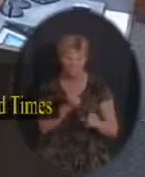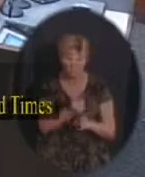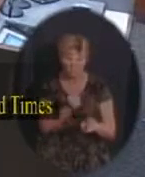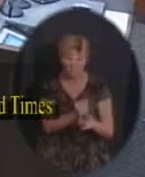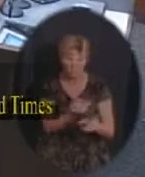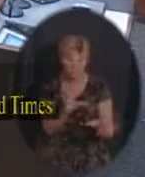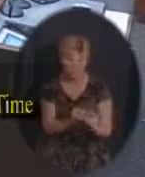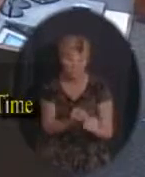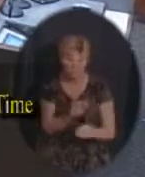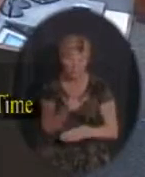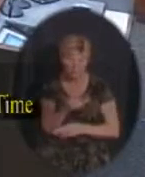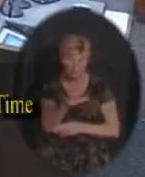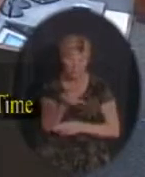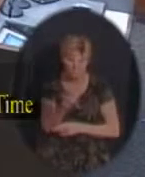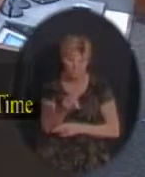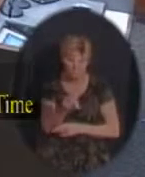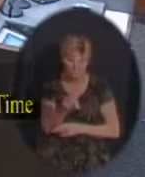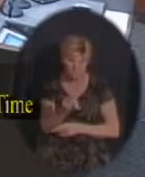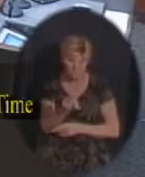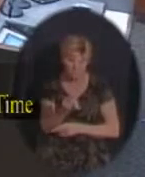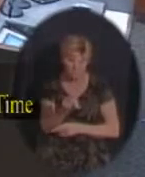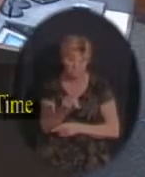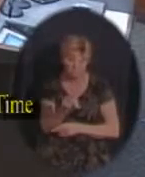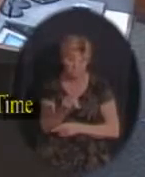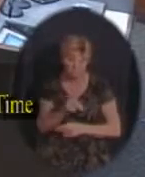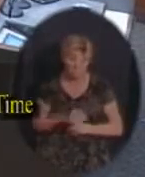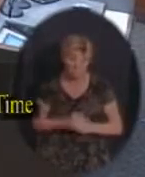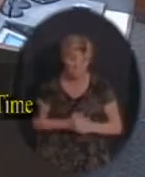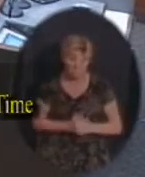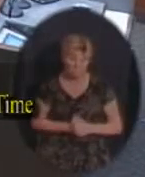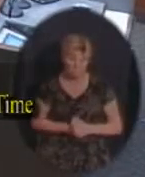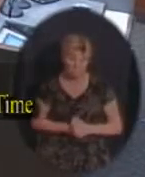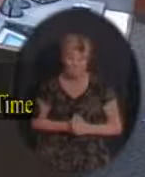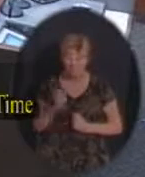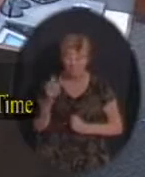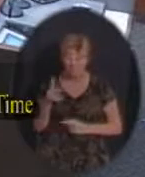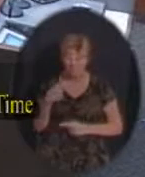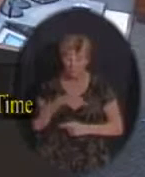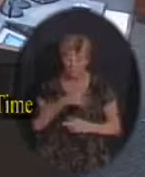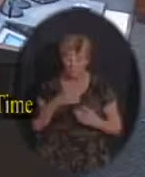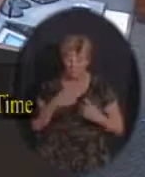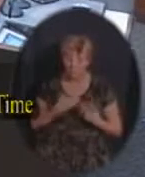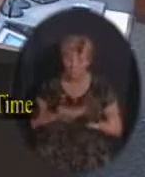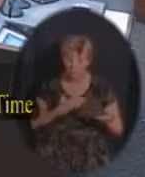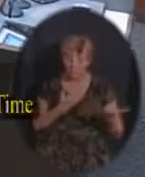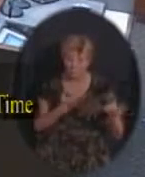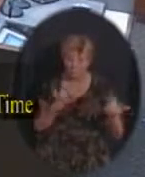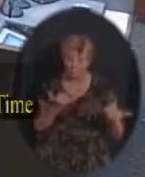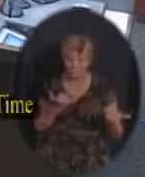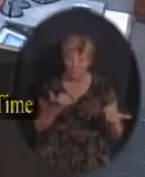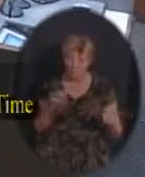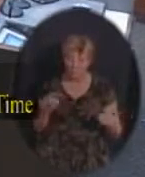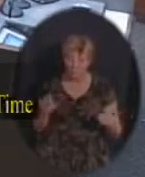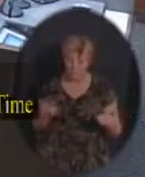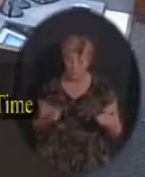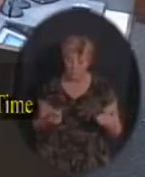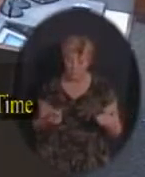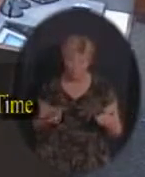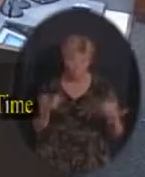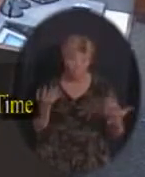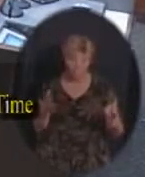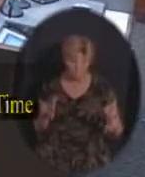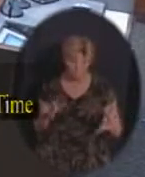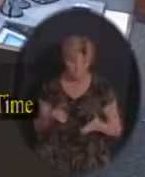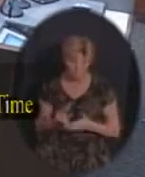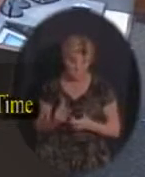meeting. Thanks for the consideration. Okay, we have a motion by Ms. Second. Wilhelm, second by Mr. Gilmore, to set a special